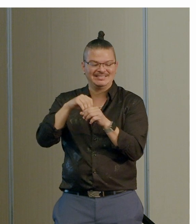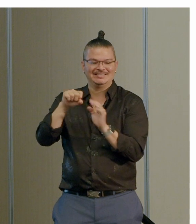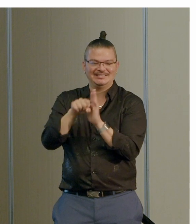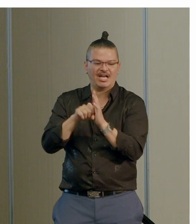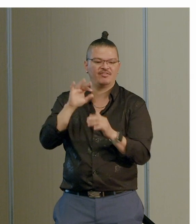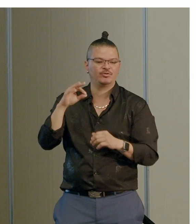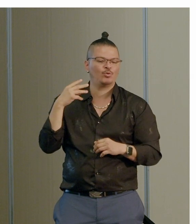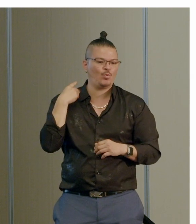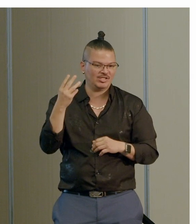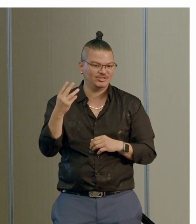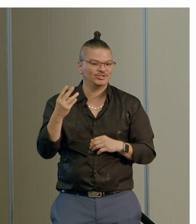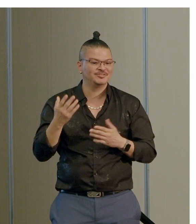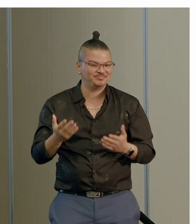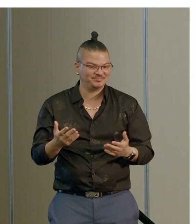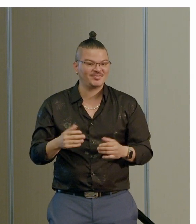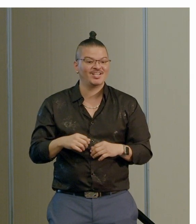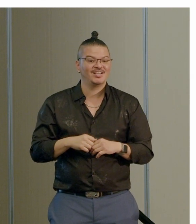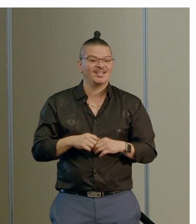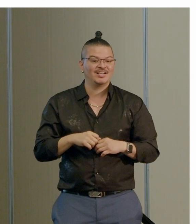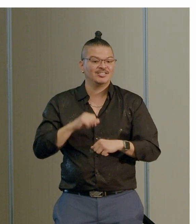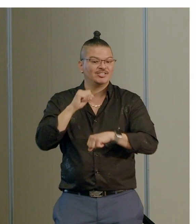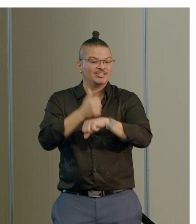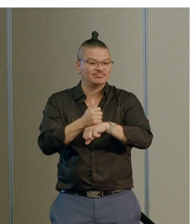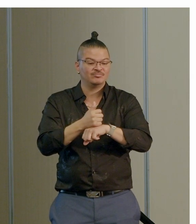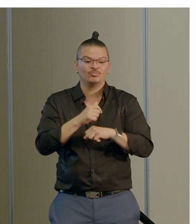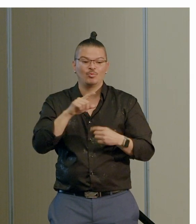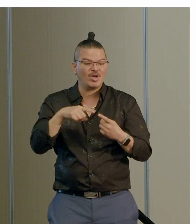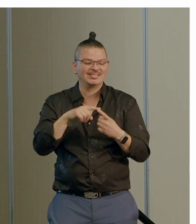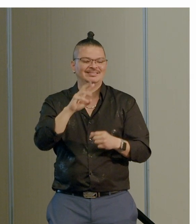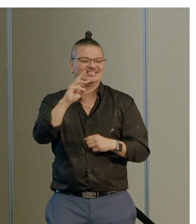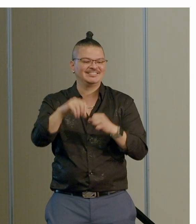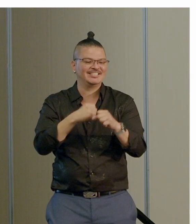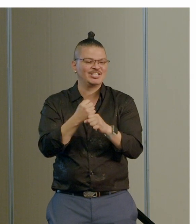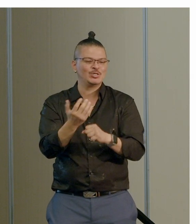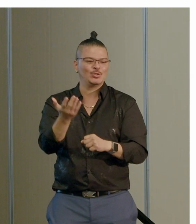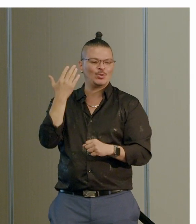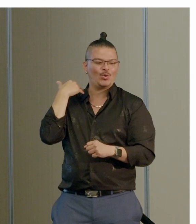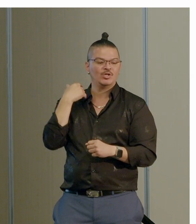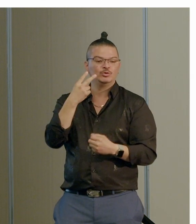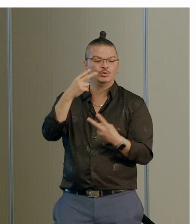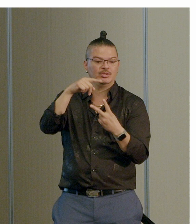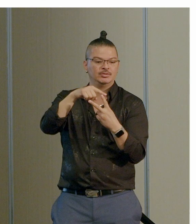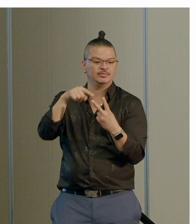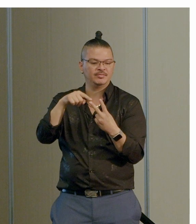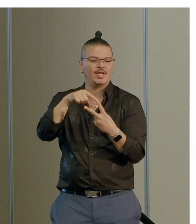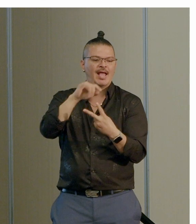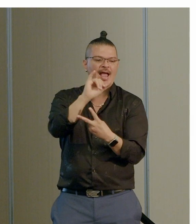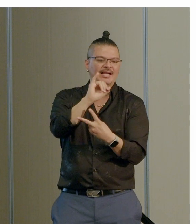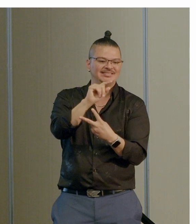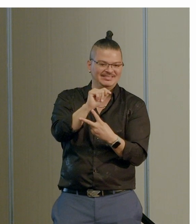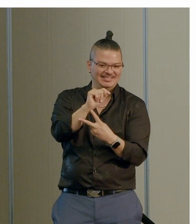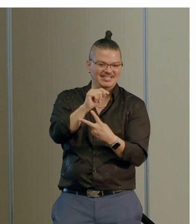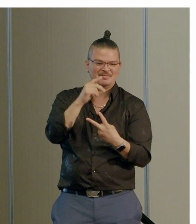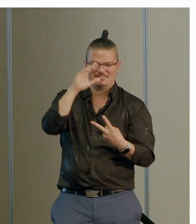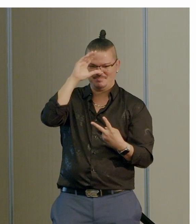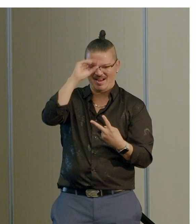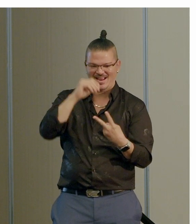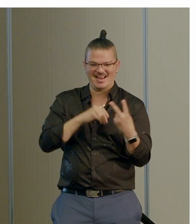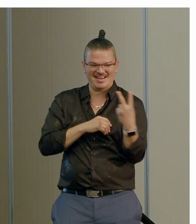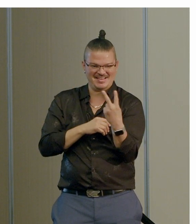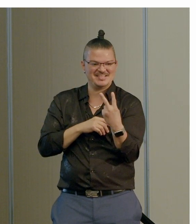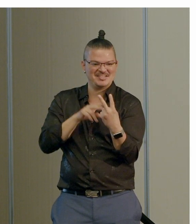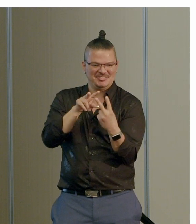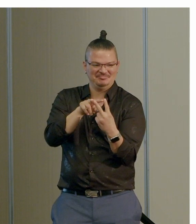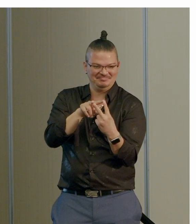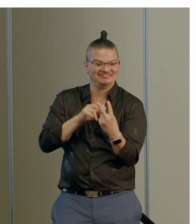over 60 years ago by two IT guys. And the intention is, or the mission of the nonprofit,